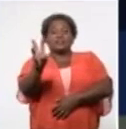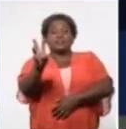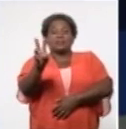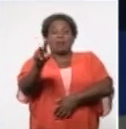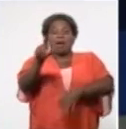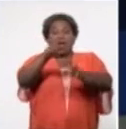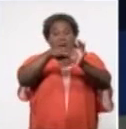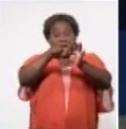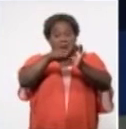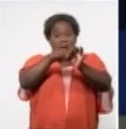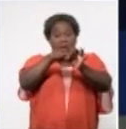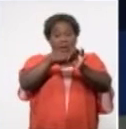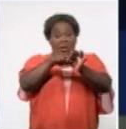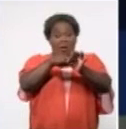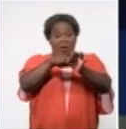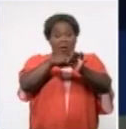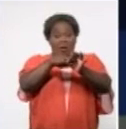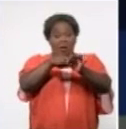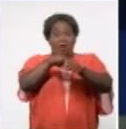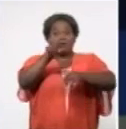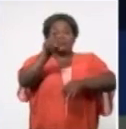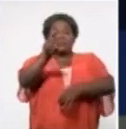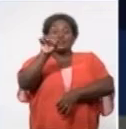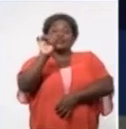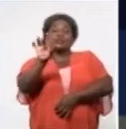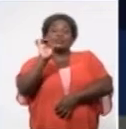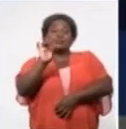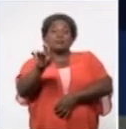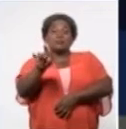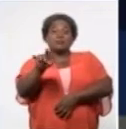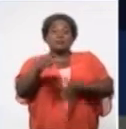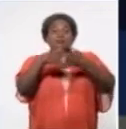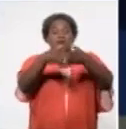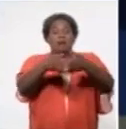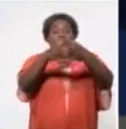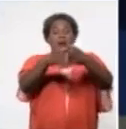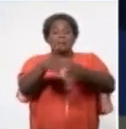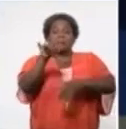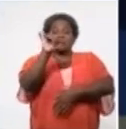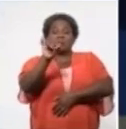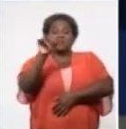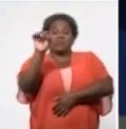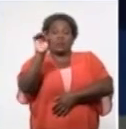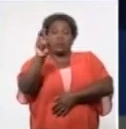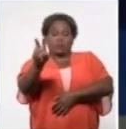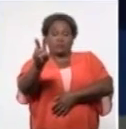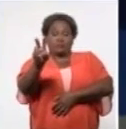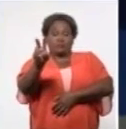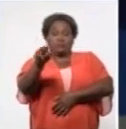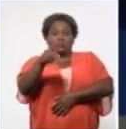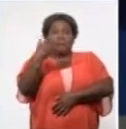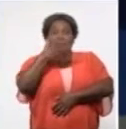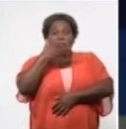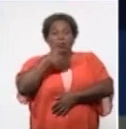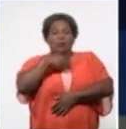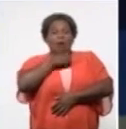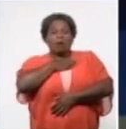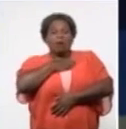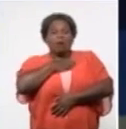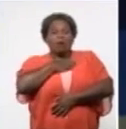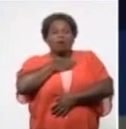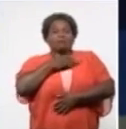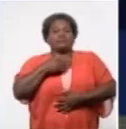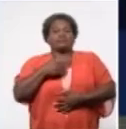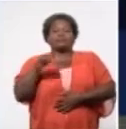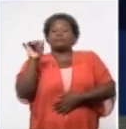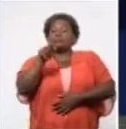processed 115, and Granma 62 samples. This information indicates that the maintained